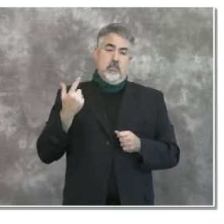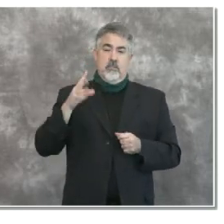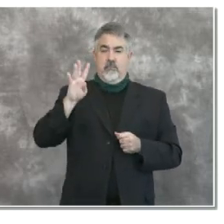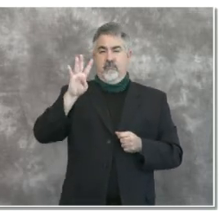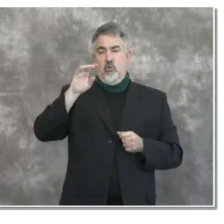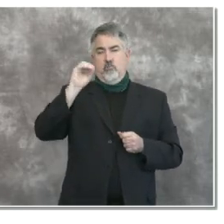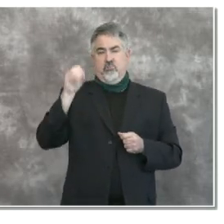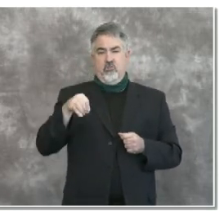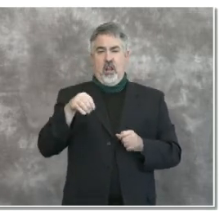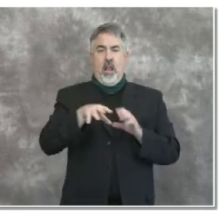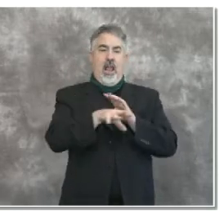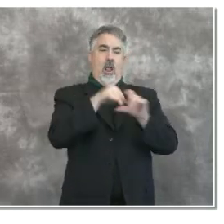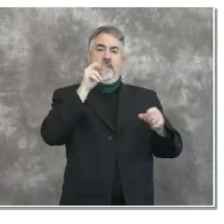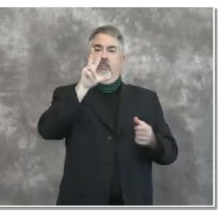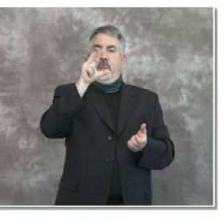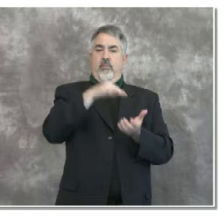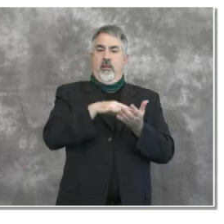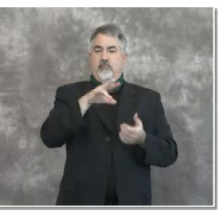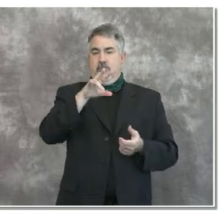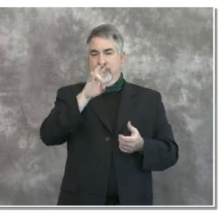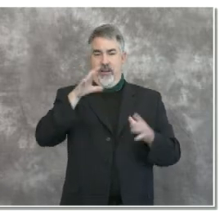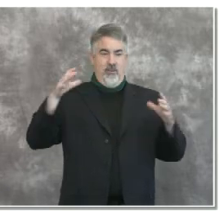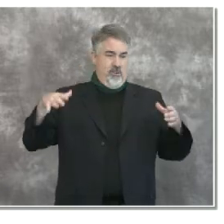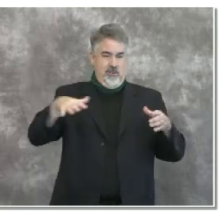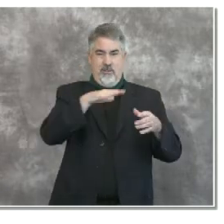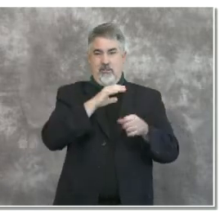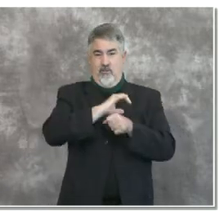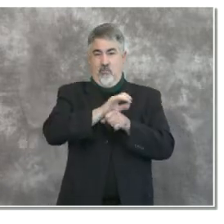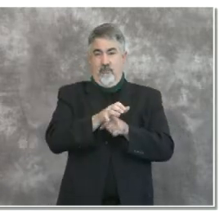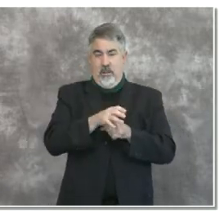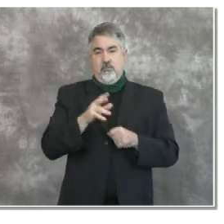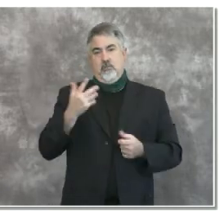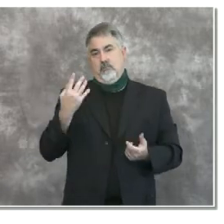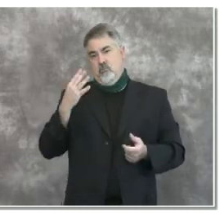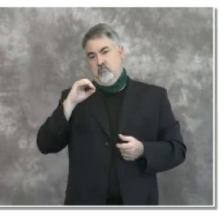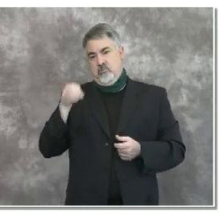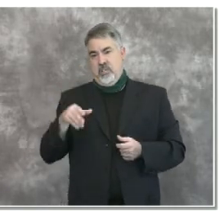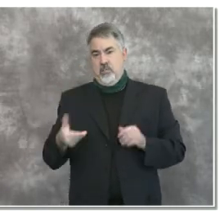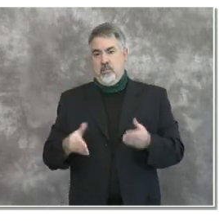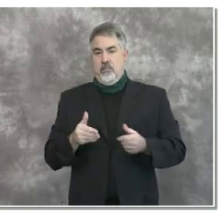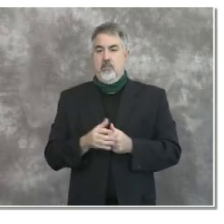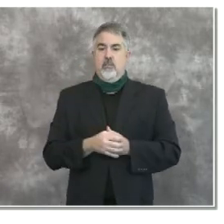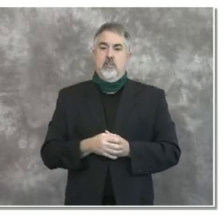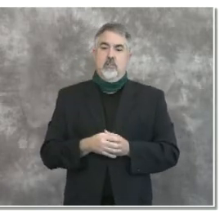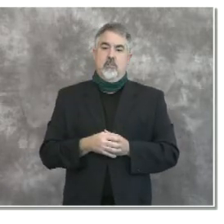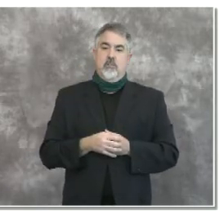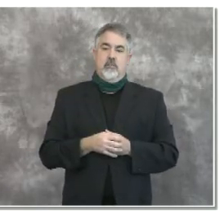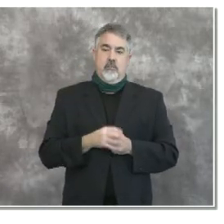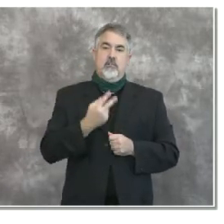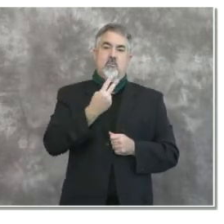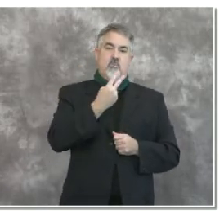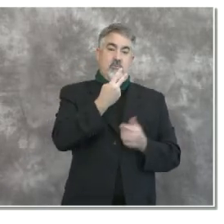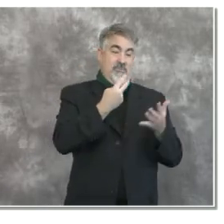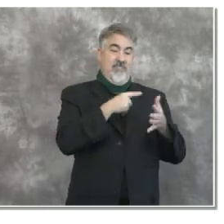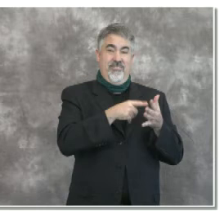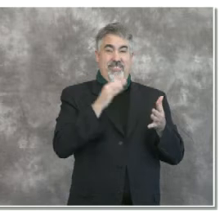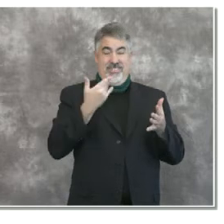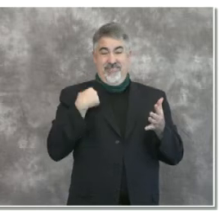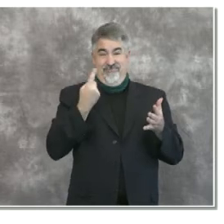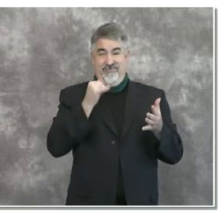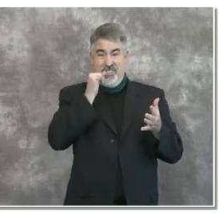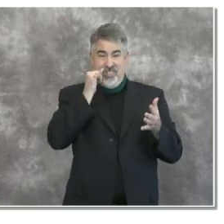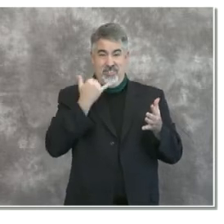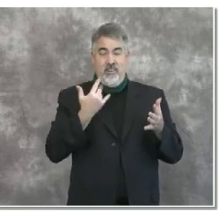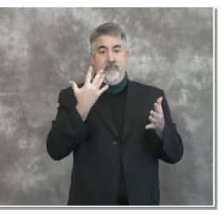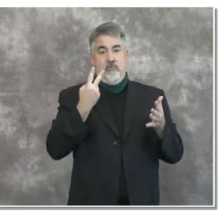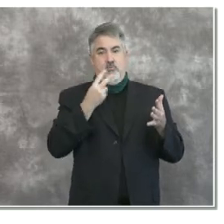of cases. Of the 5 additional deaths, there are 2 females, one in their mid-50s